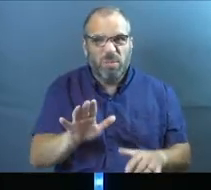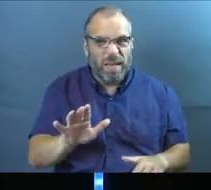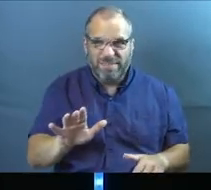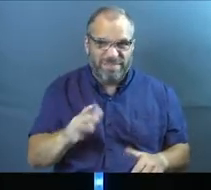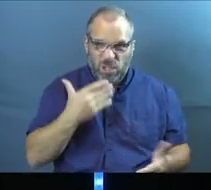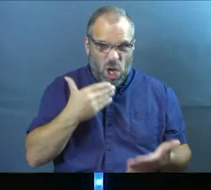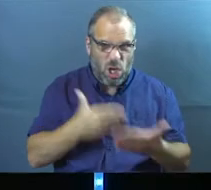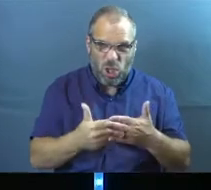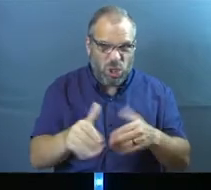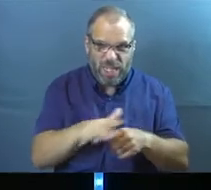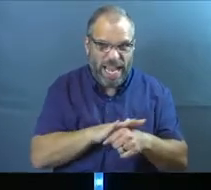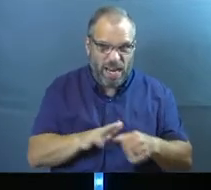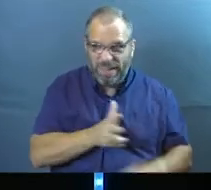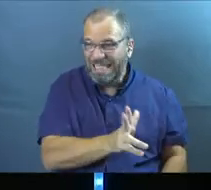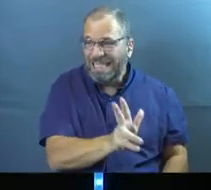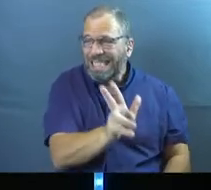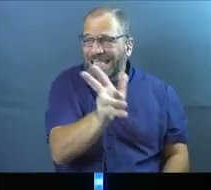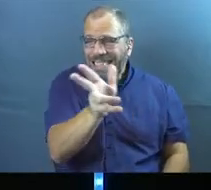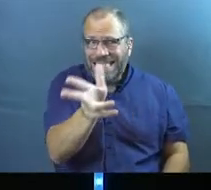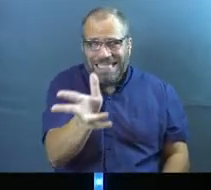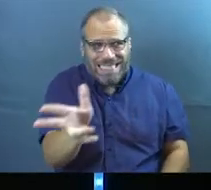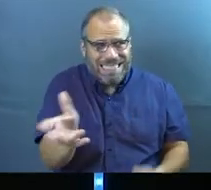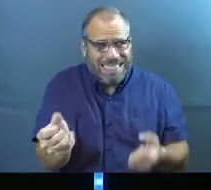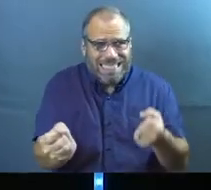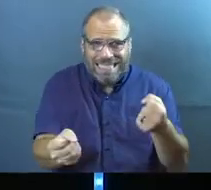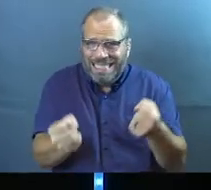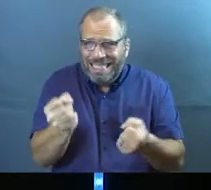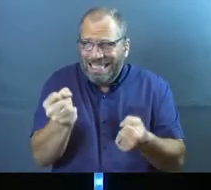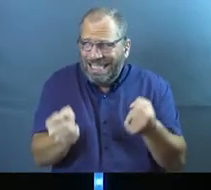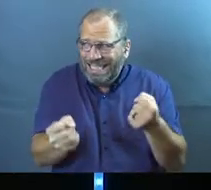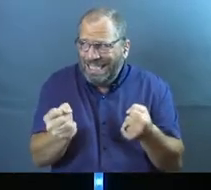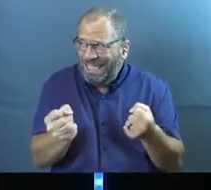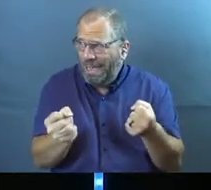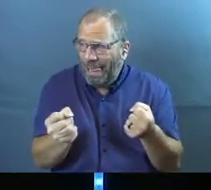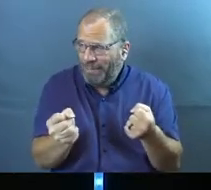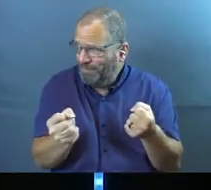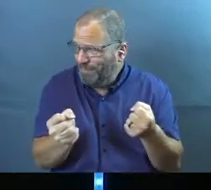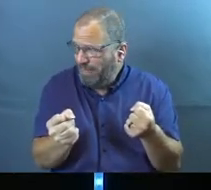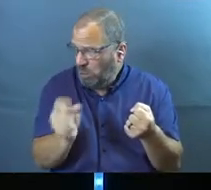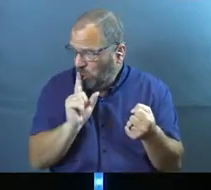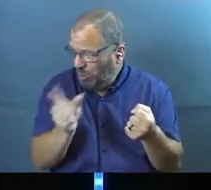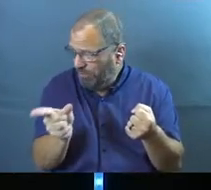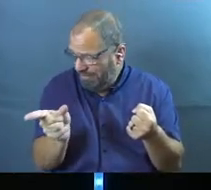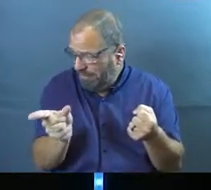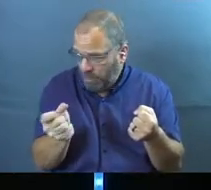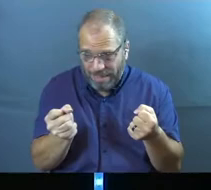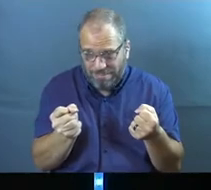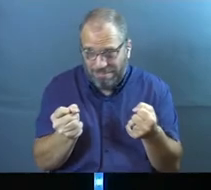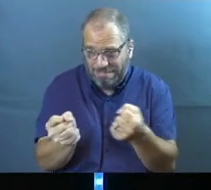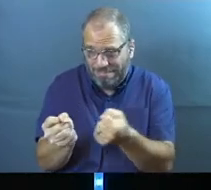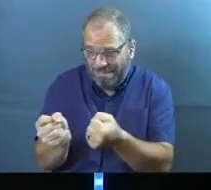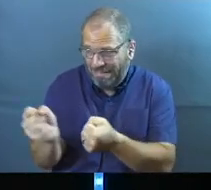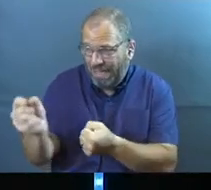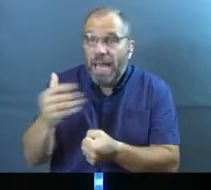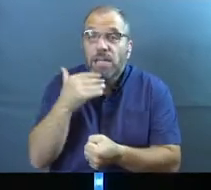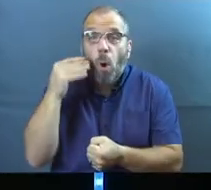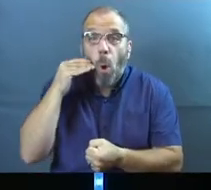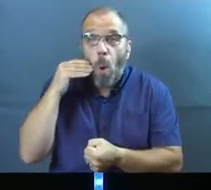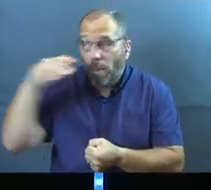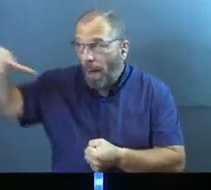it was not a good neighborhood at all. And I was a little scared at that too. And And I dropped him off in front of this house, and